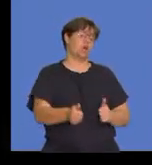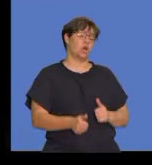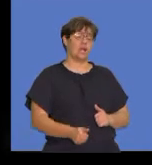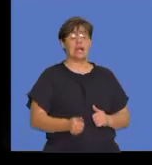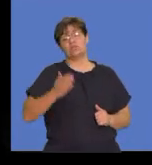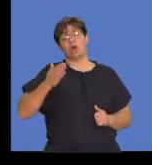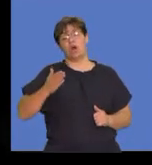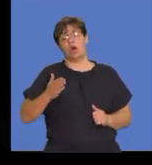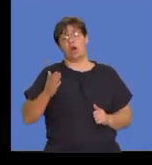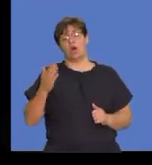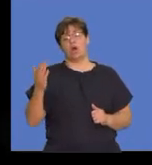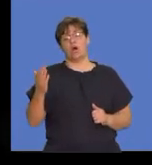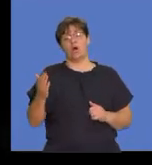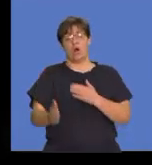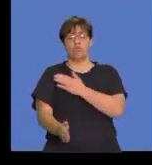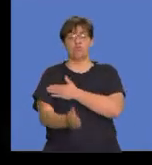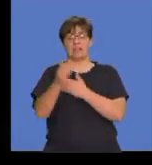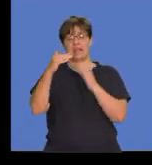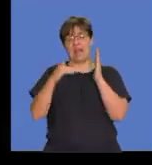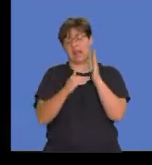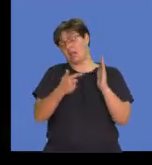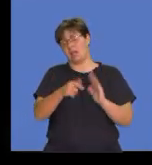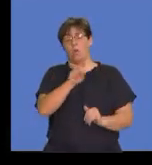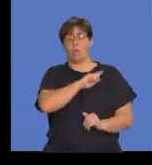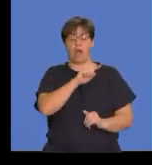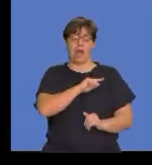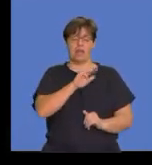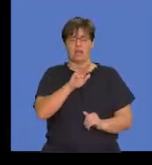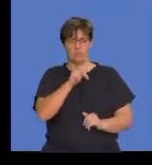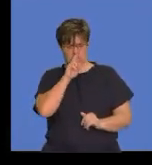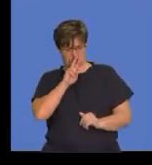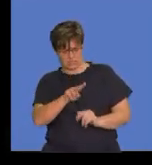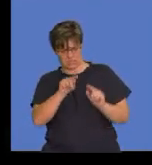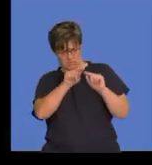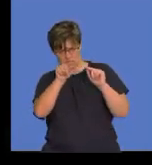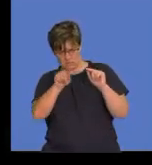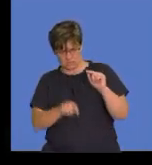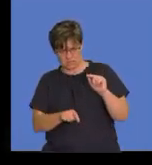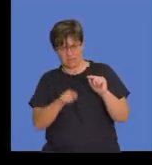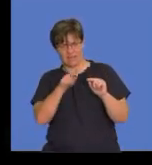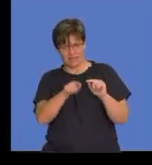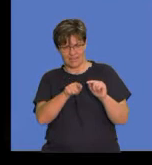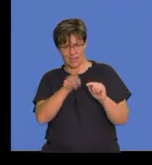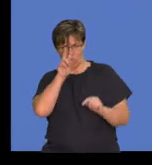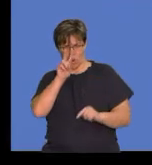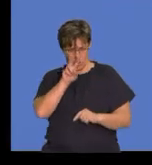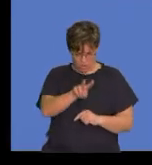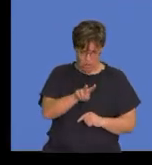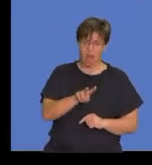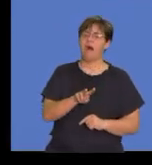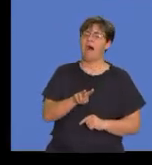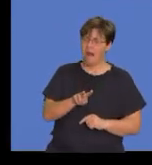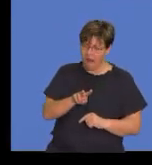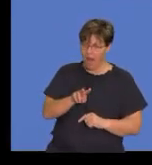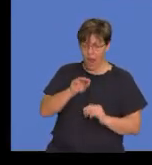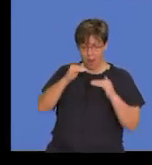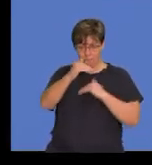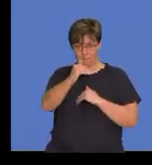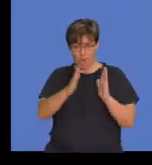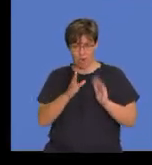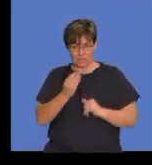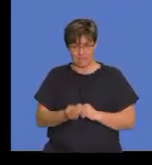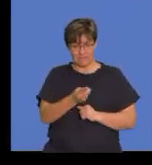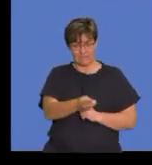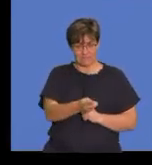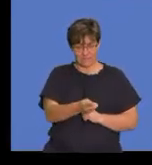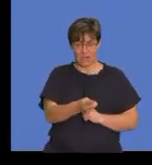following is a right-angled triangle. I don't need to say that. As long as I say, look at the triangle below, and in